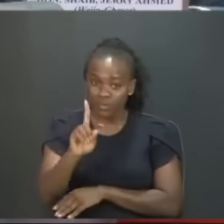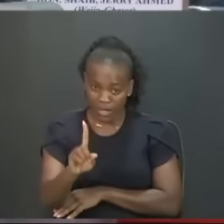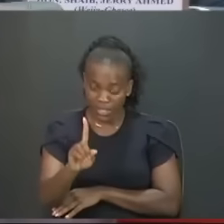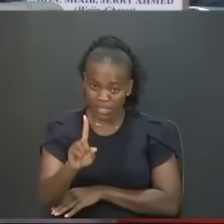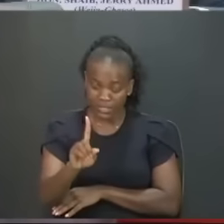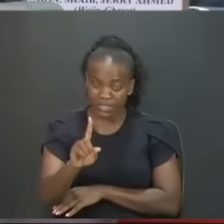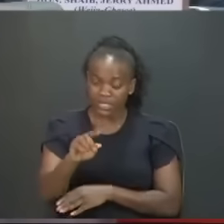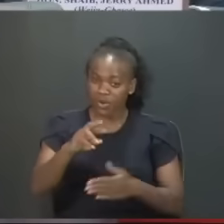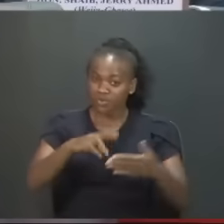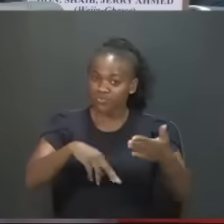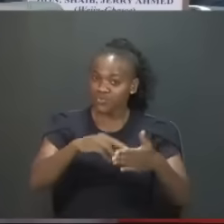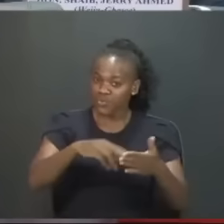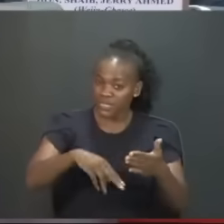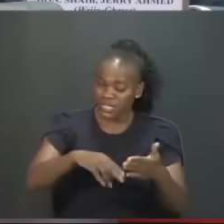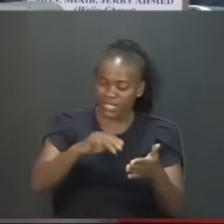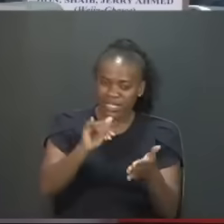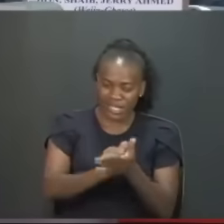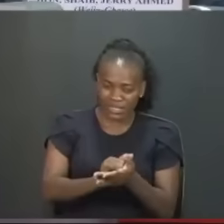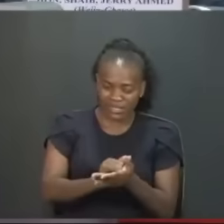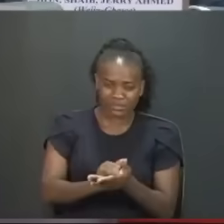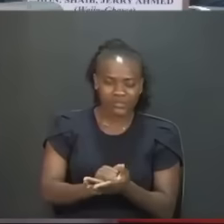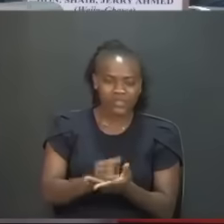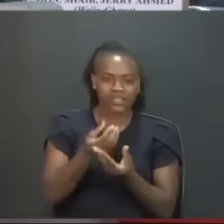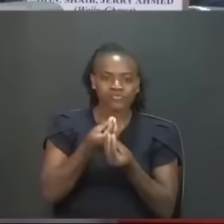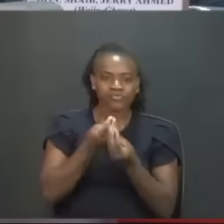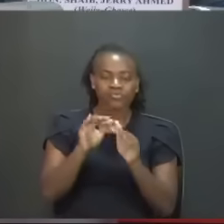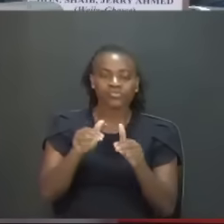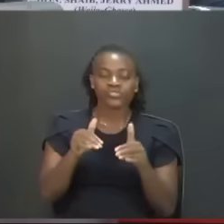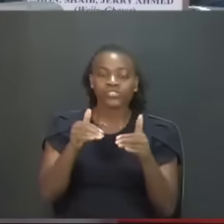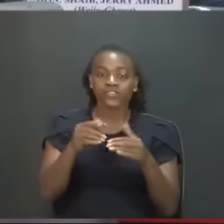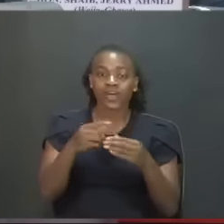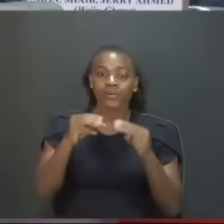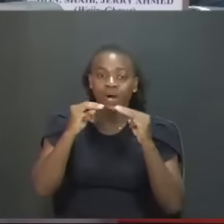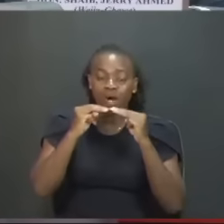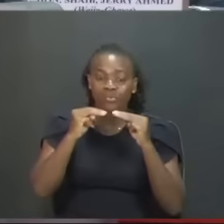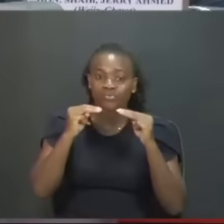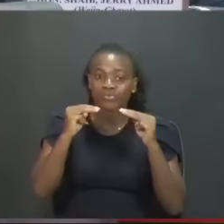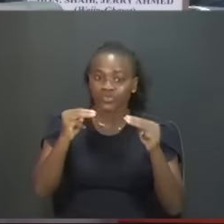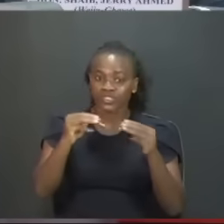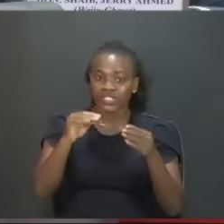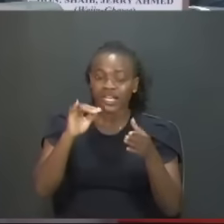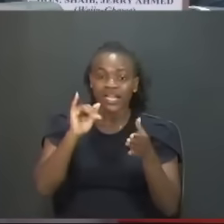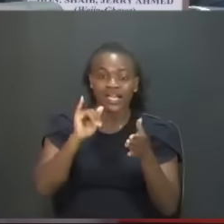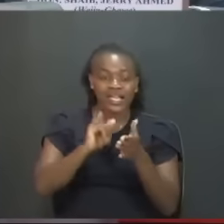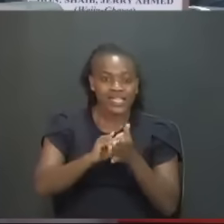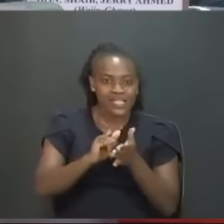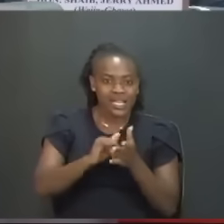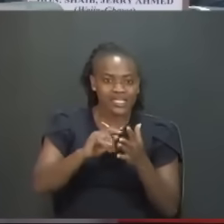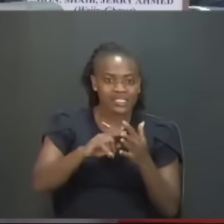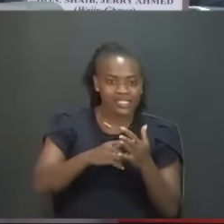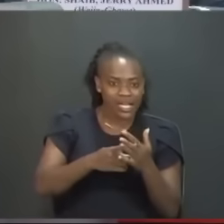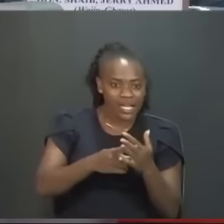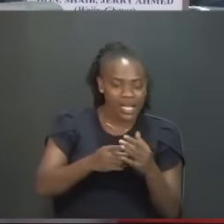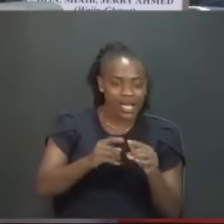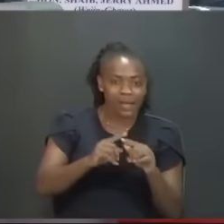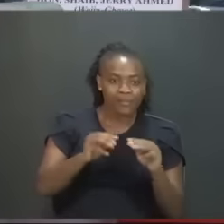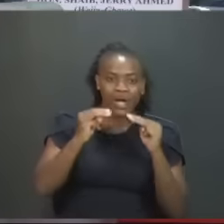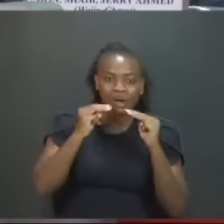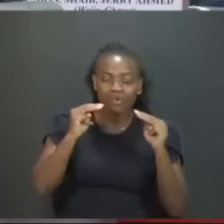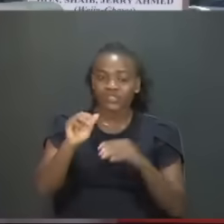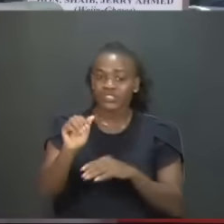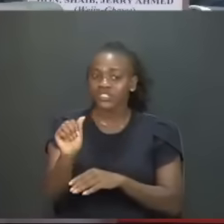101 reads that notice shall be given of a motion intended to be moved, except a motion